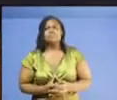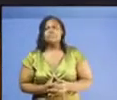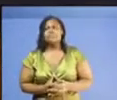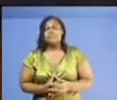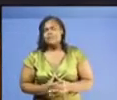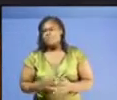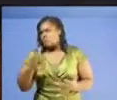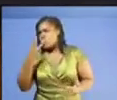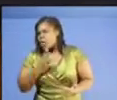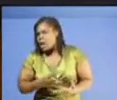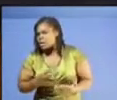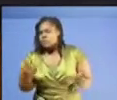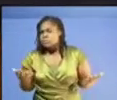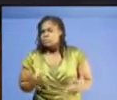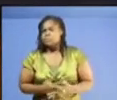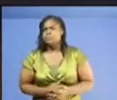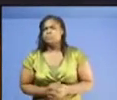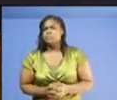a wish